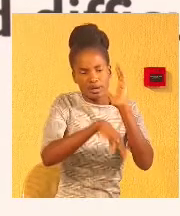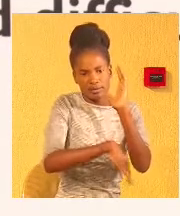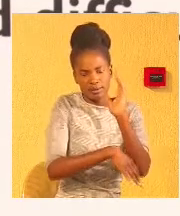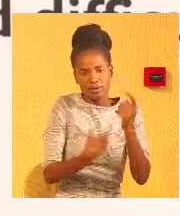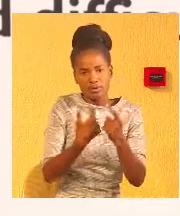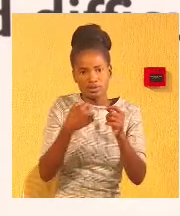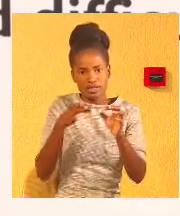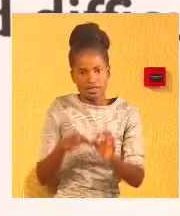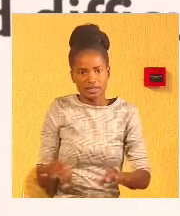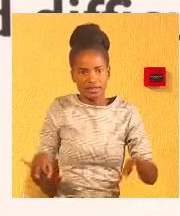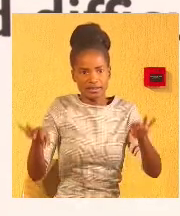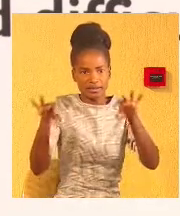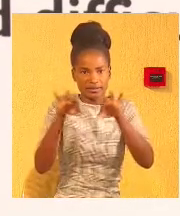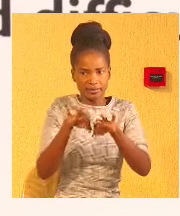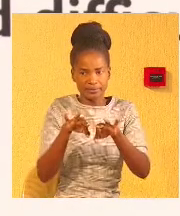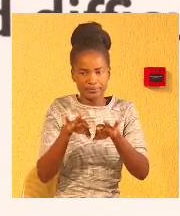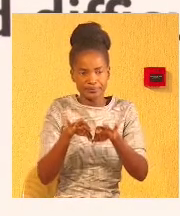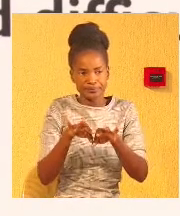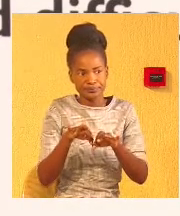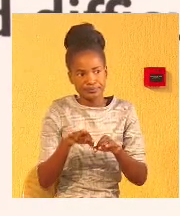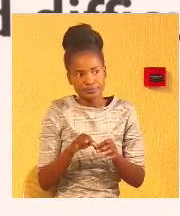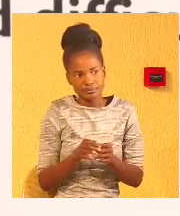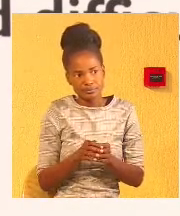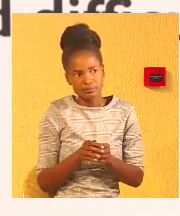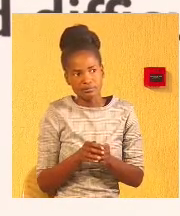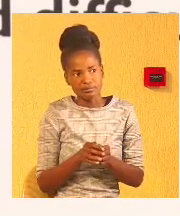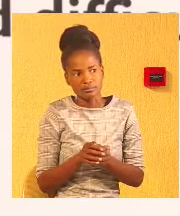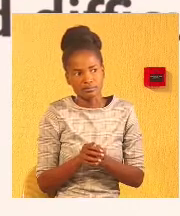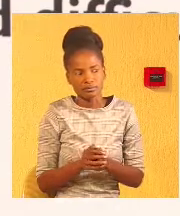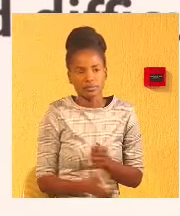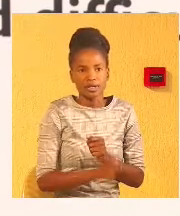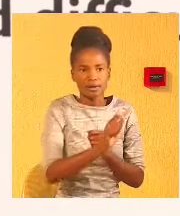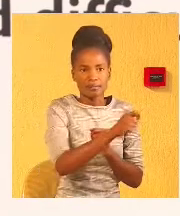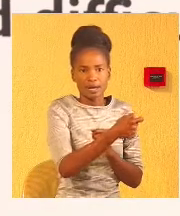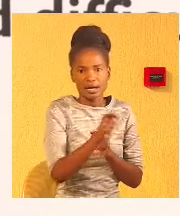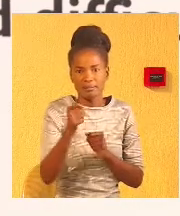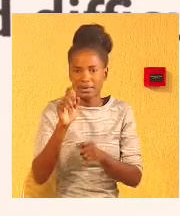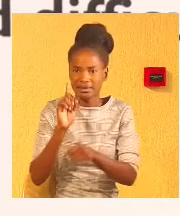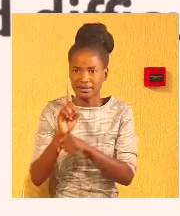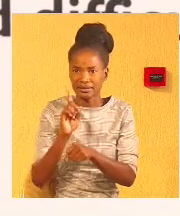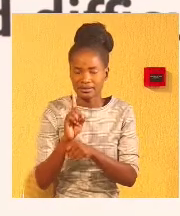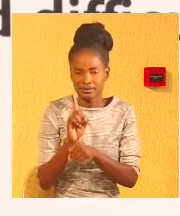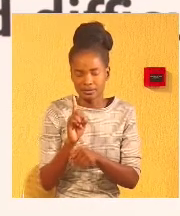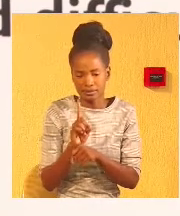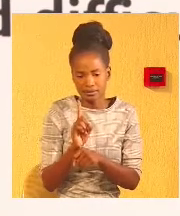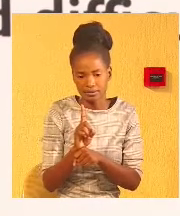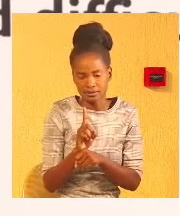the farmers to the market was the closure initially of